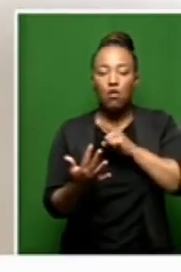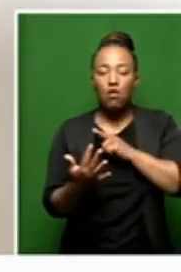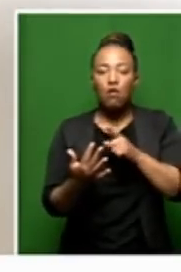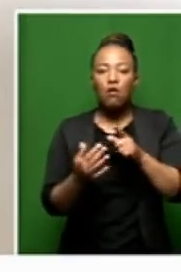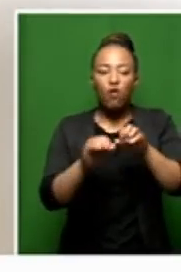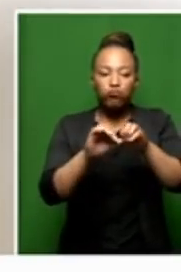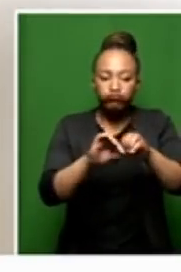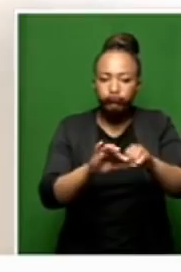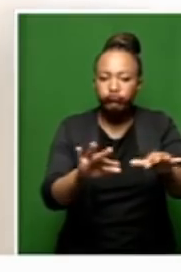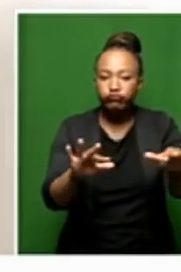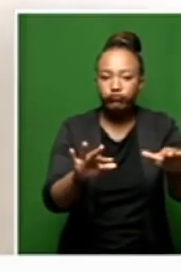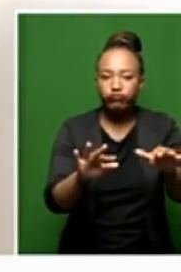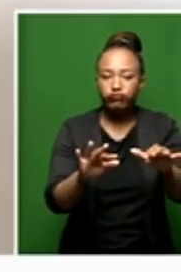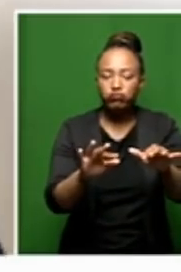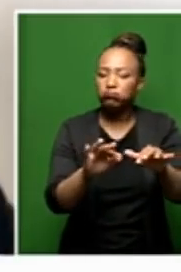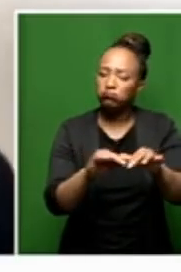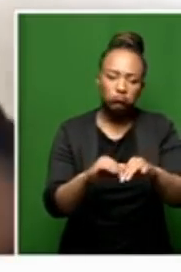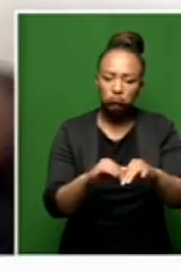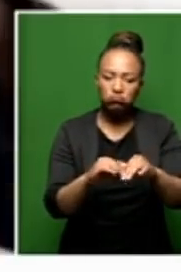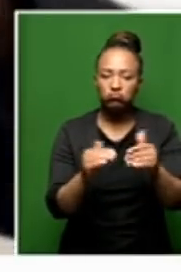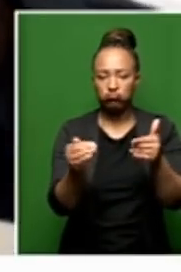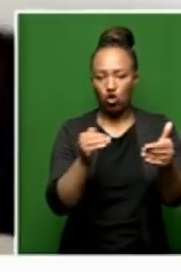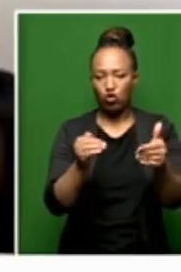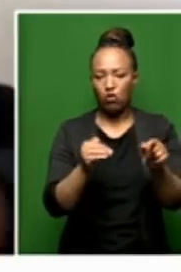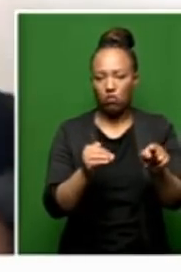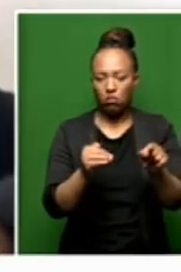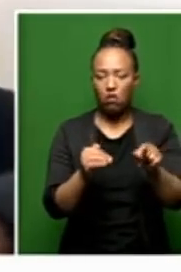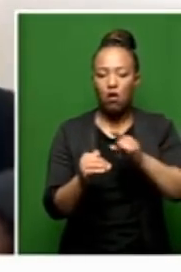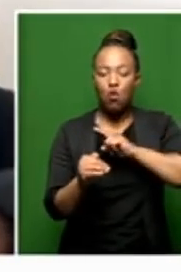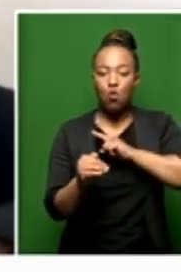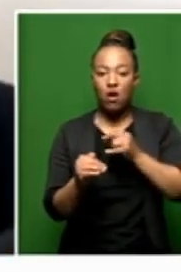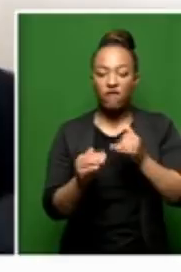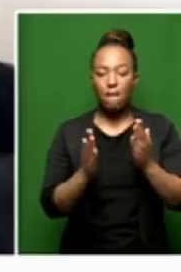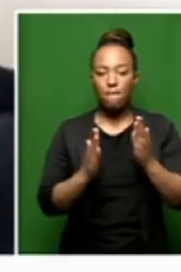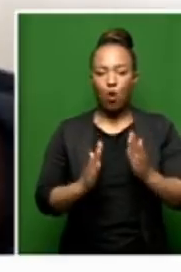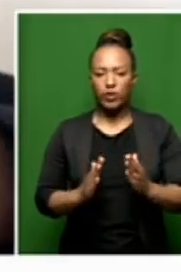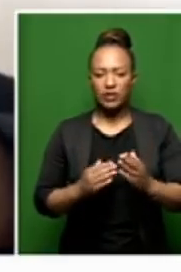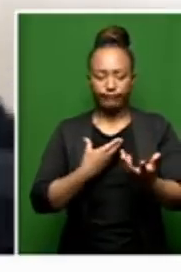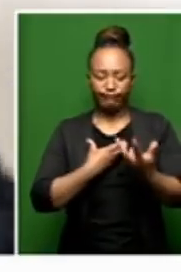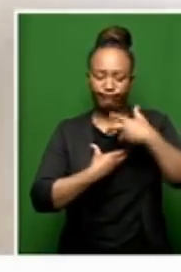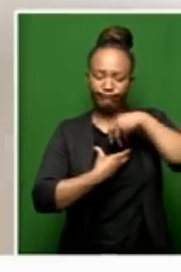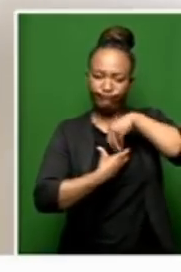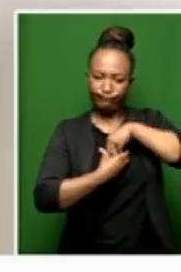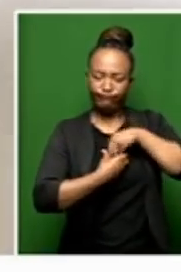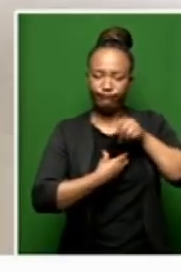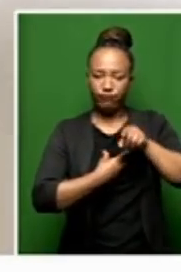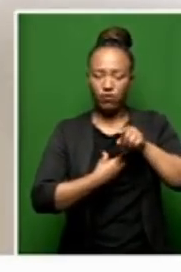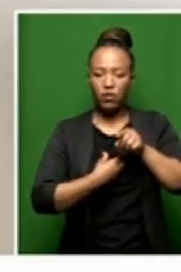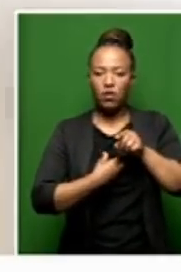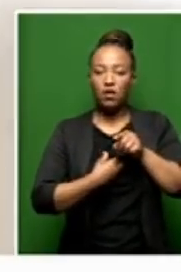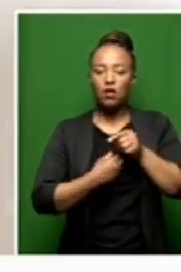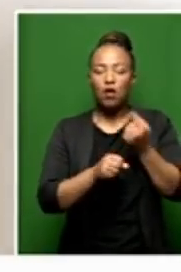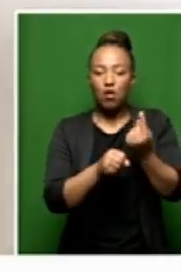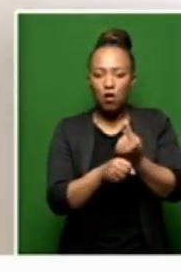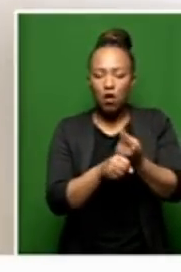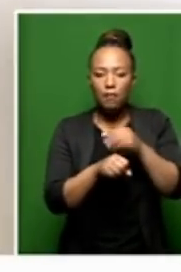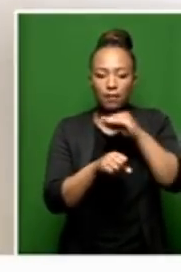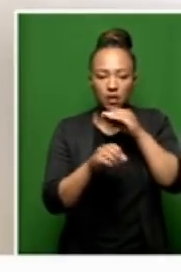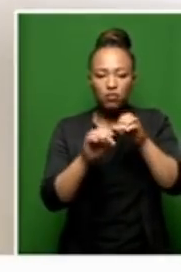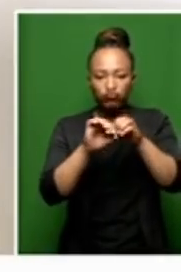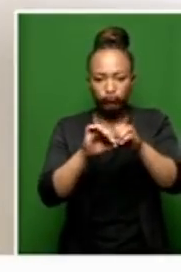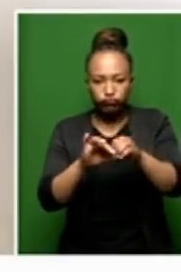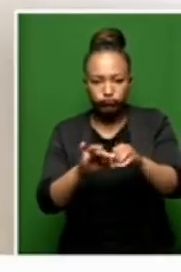It reduces quite tremendously because once your viral load is suppressed by the vaccine immunity, you will also spread less.